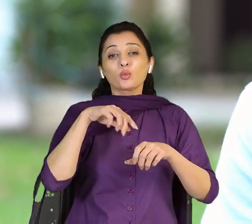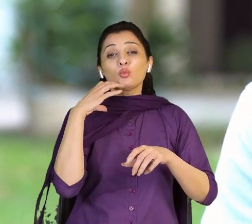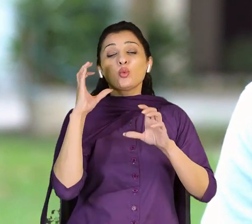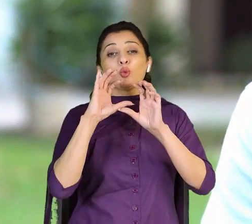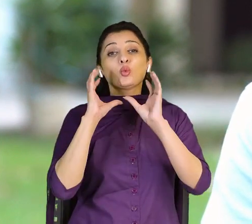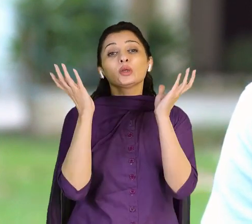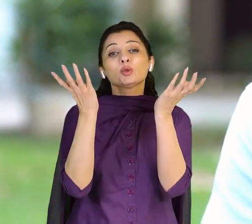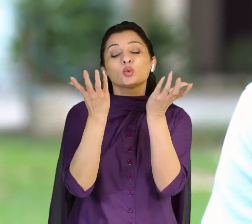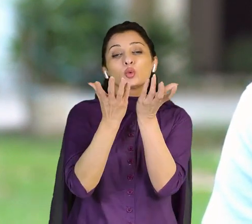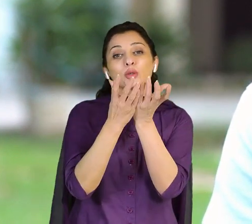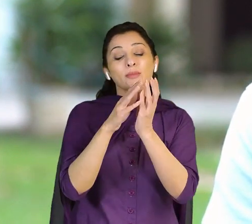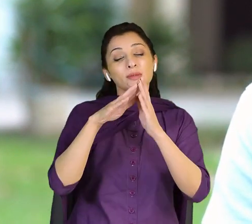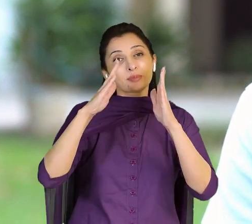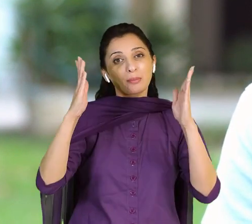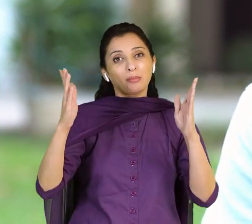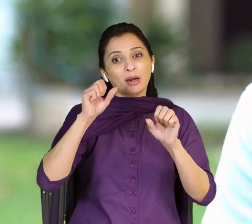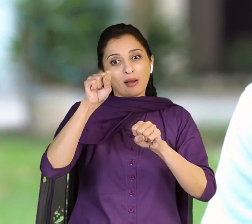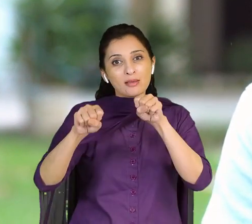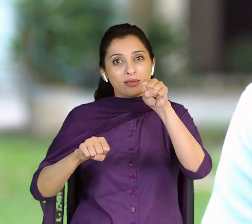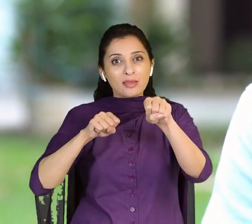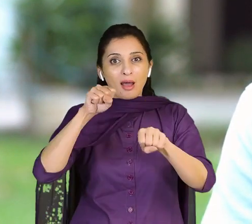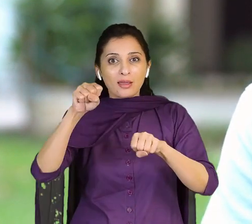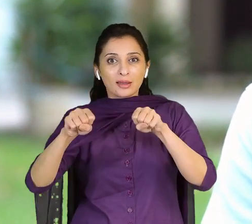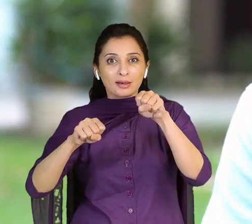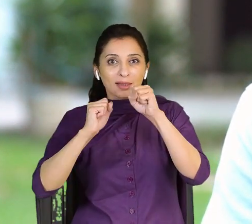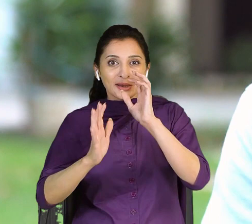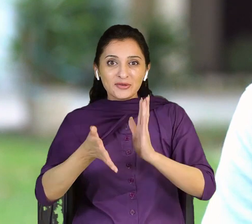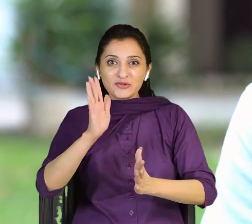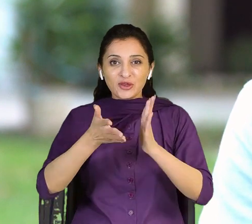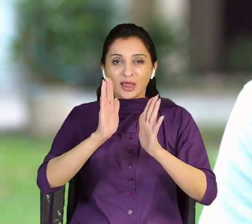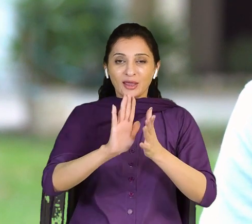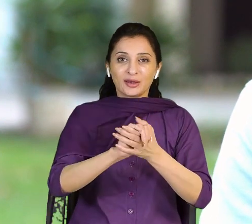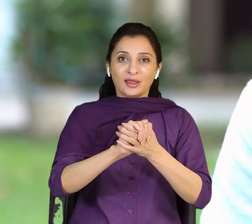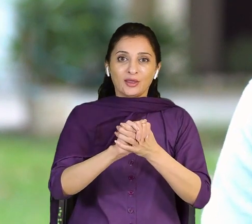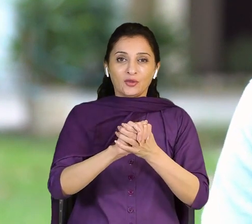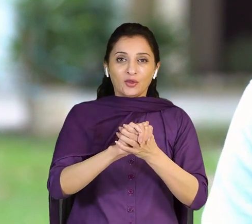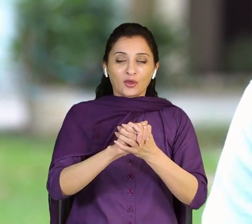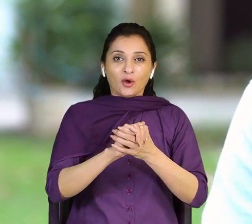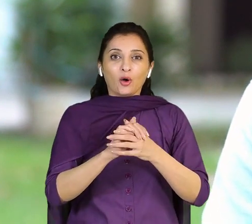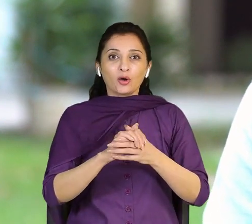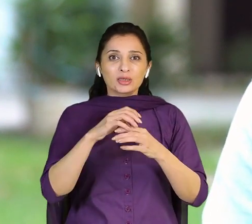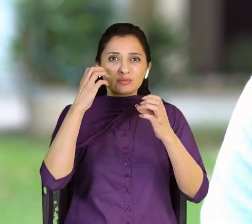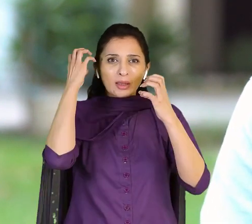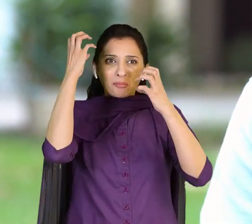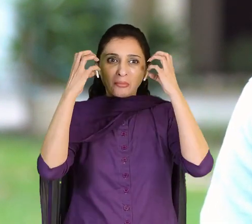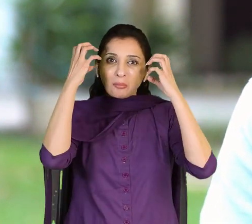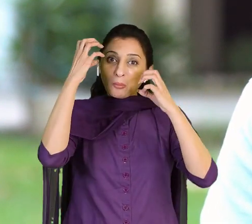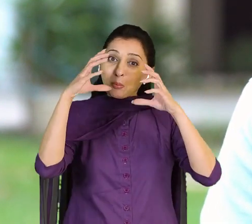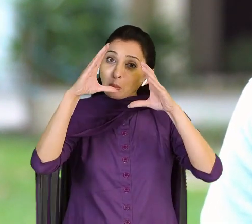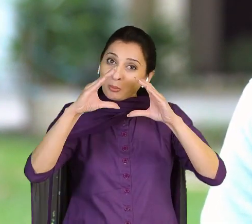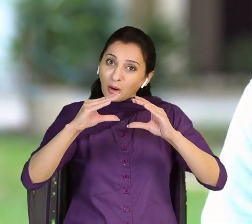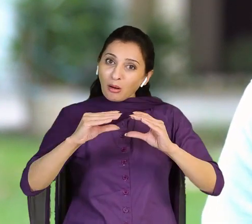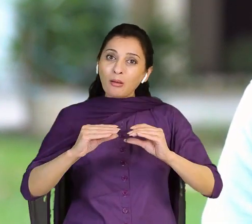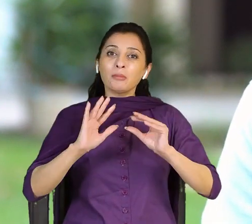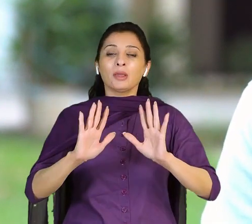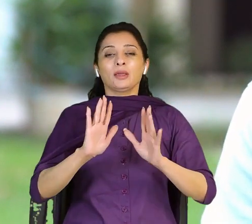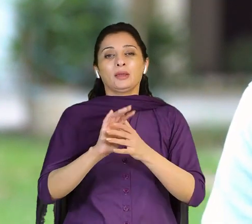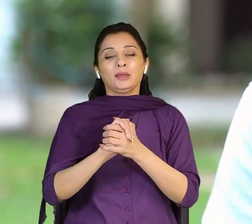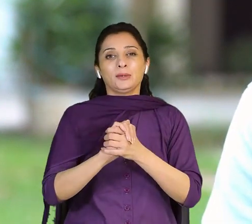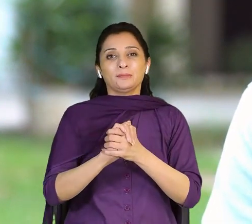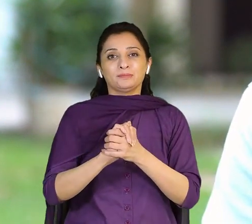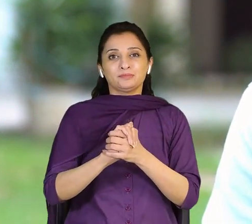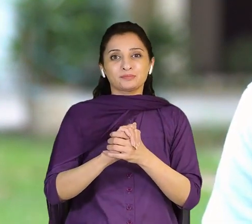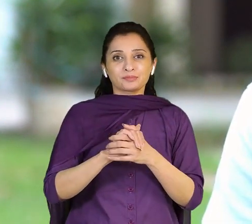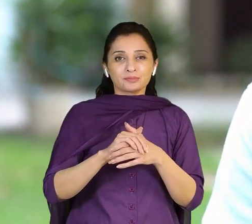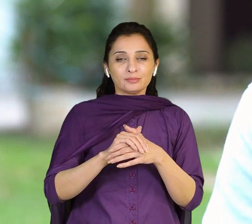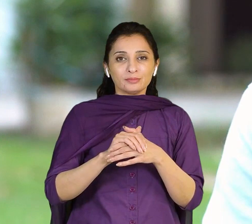capital city for cycling around the world. And you'd be surprised to know that Amsterdam also has the lowest